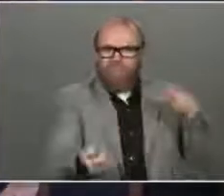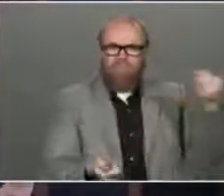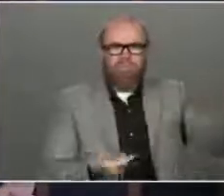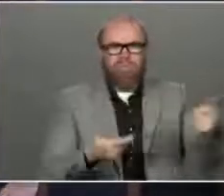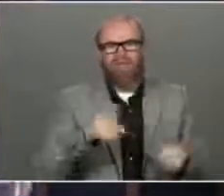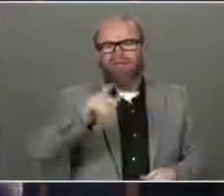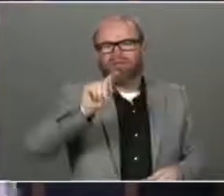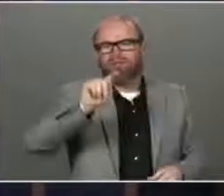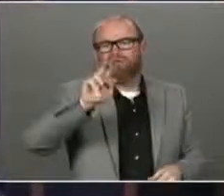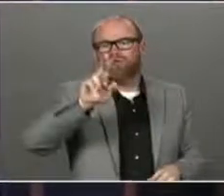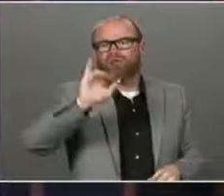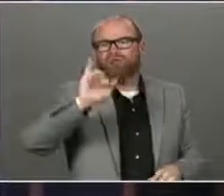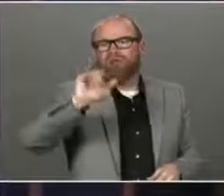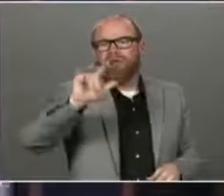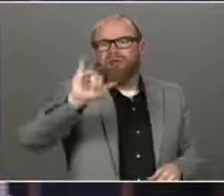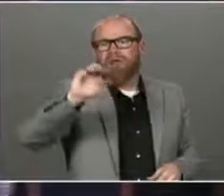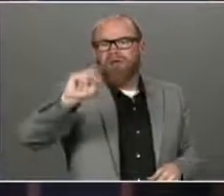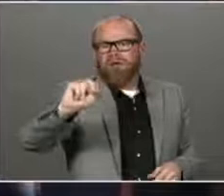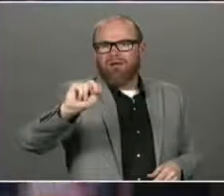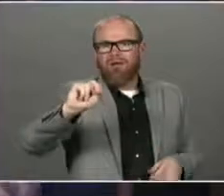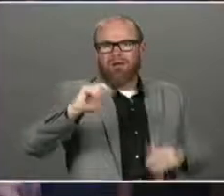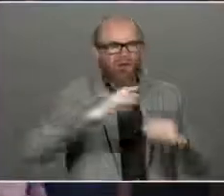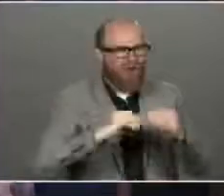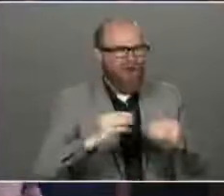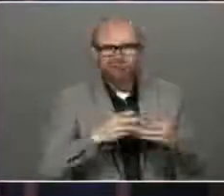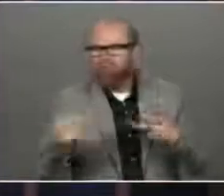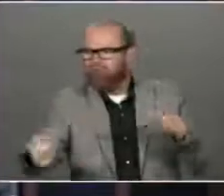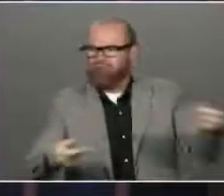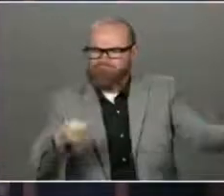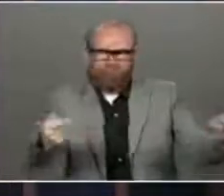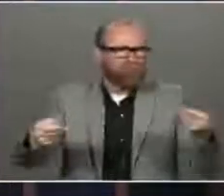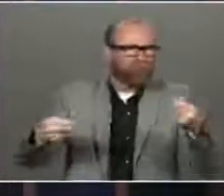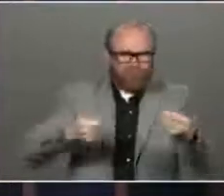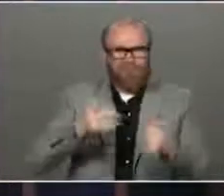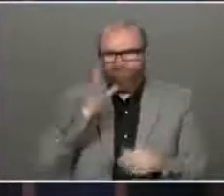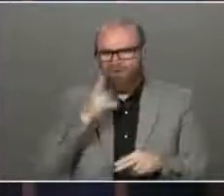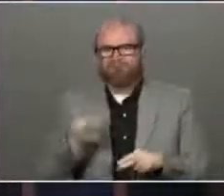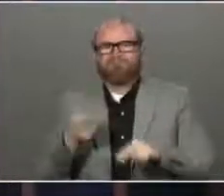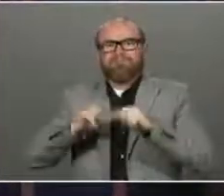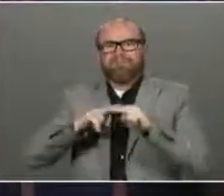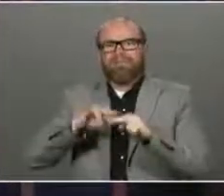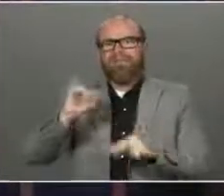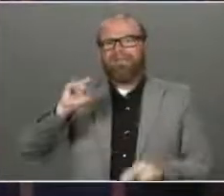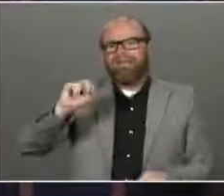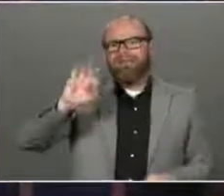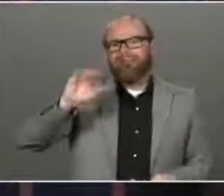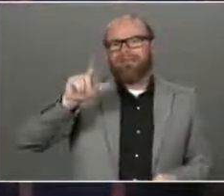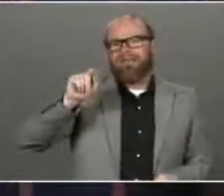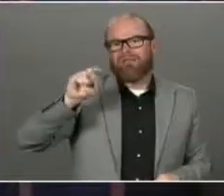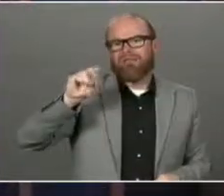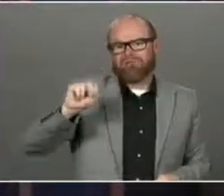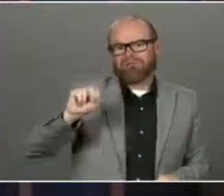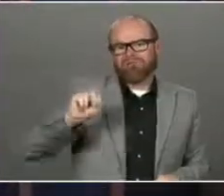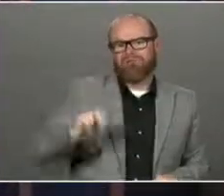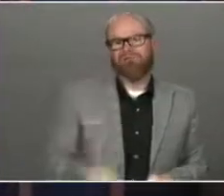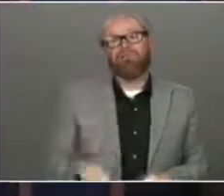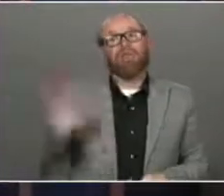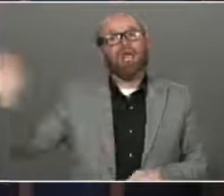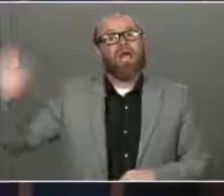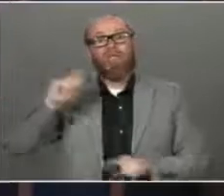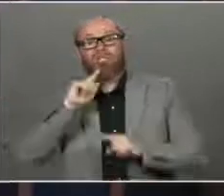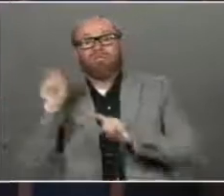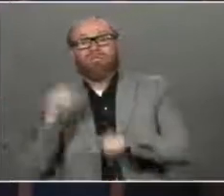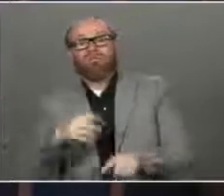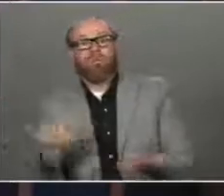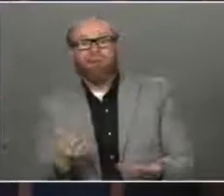is economics 101. You can't keep pumping trillions of dollars into the system without it having some impact. And the response I got got was,